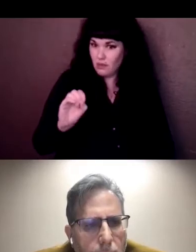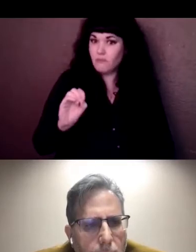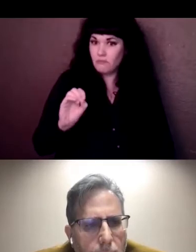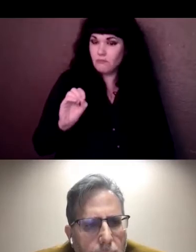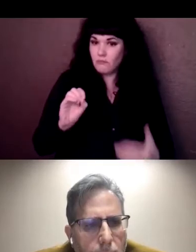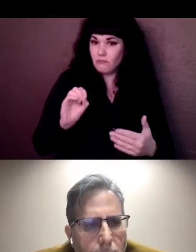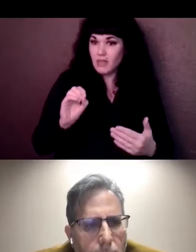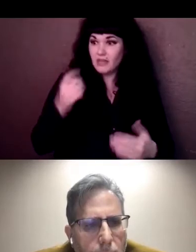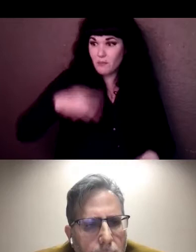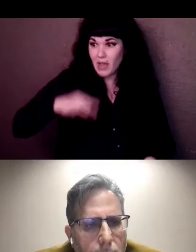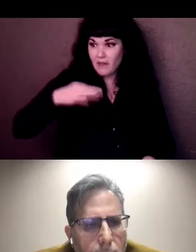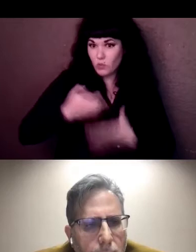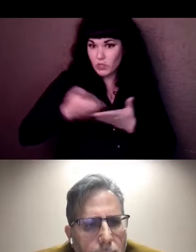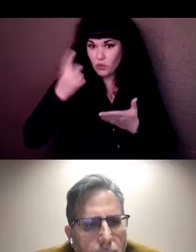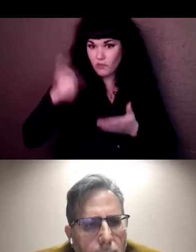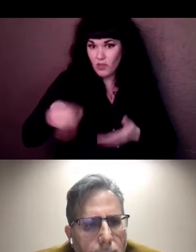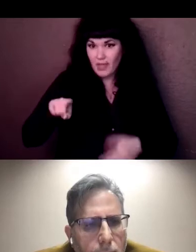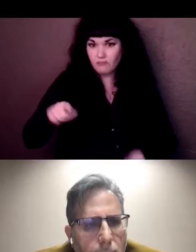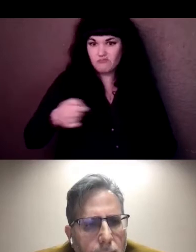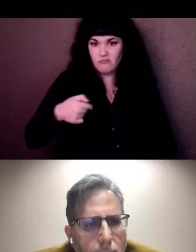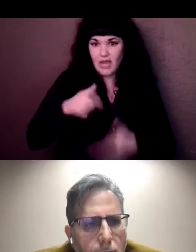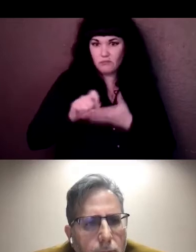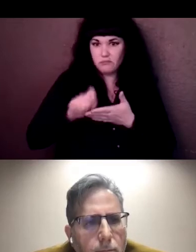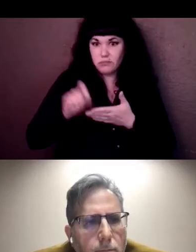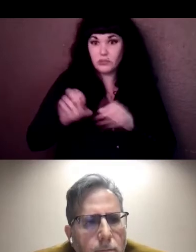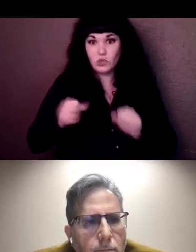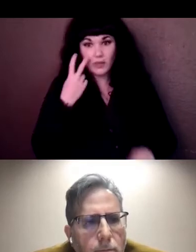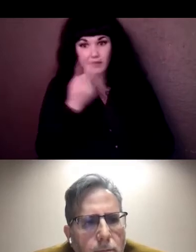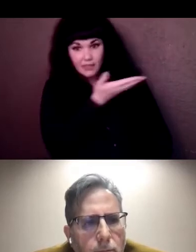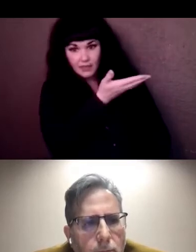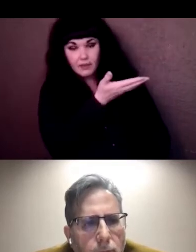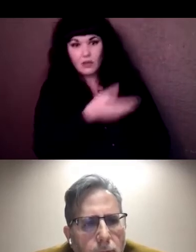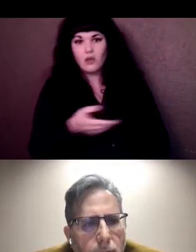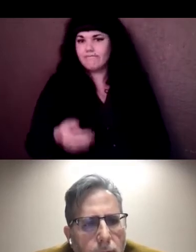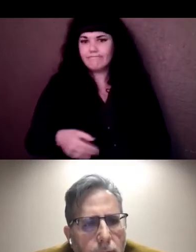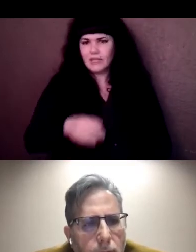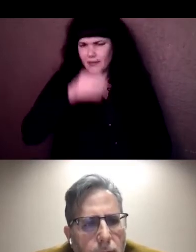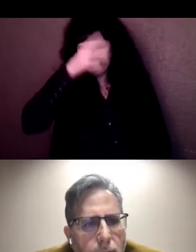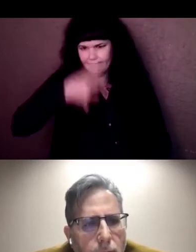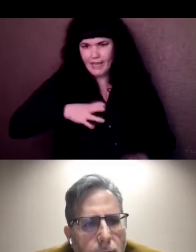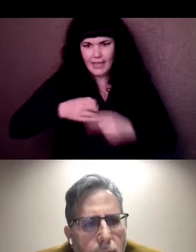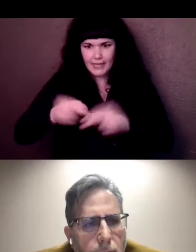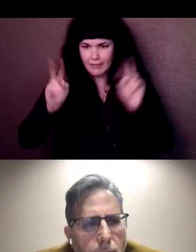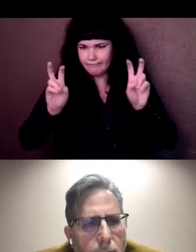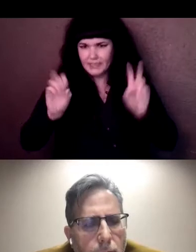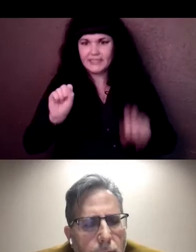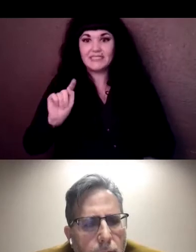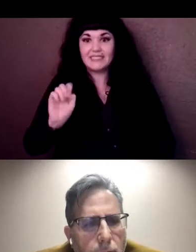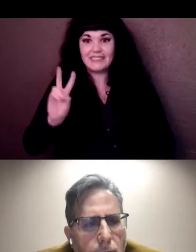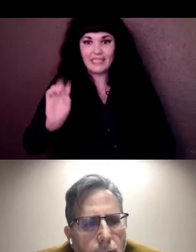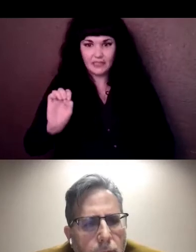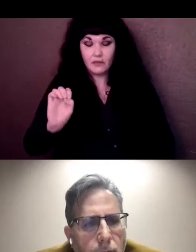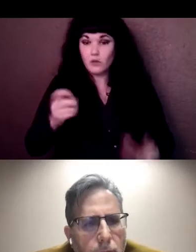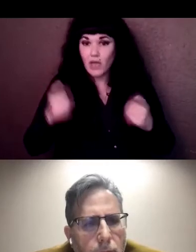their counselor. So as you can see on the slide here, our case example, we're going to call him Steve. And this individual was rear-ended